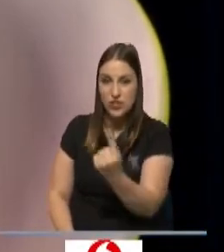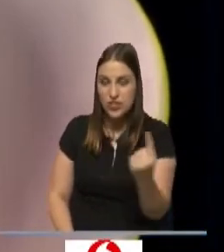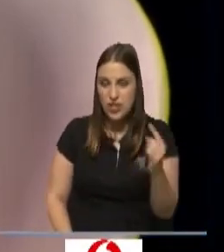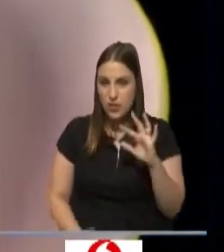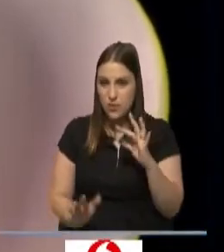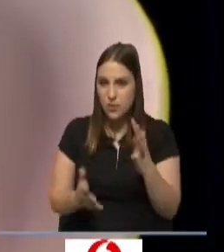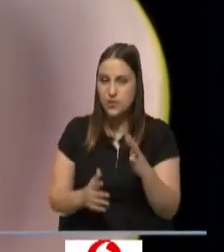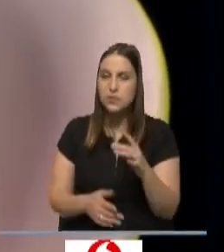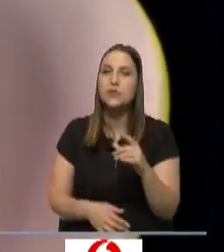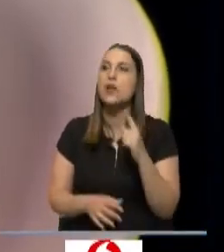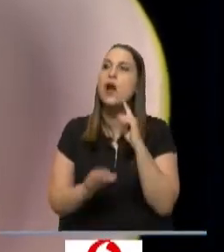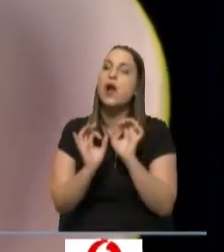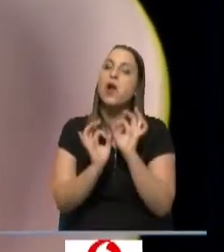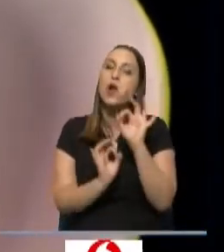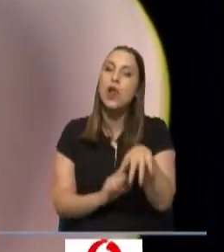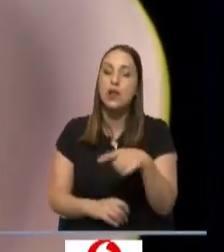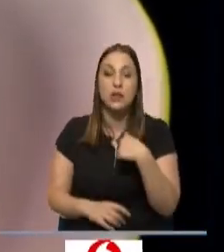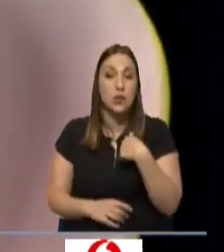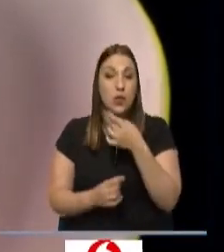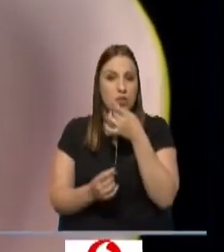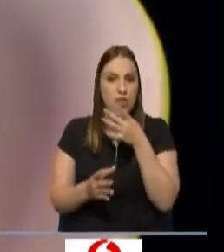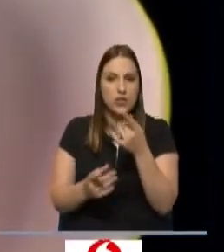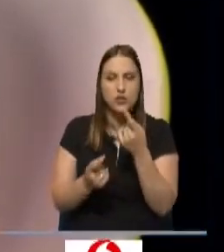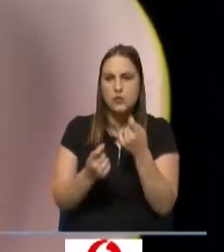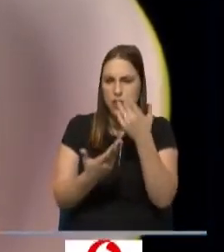40 seconds to each. And